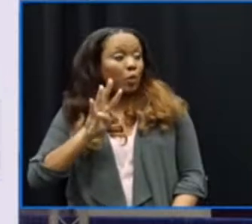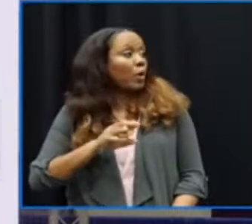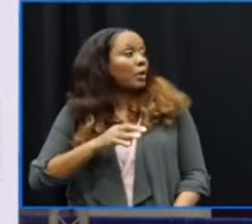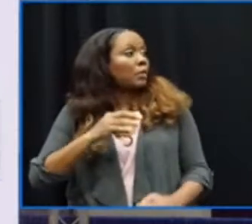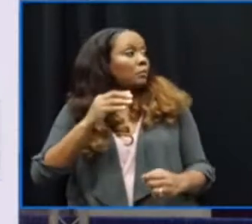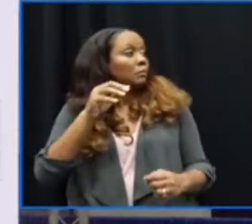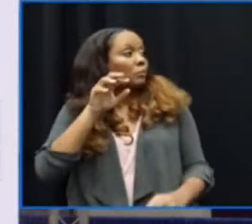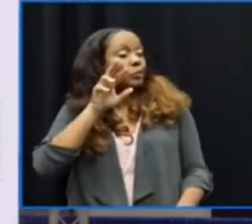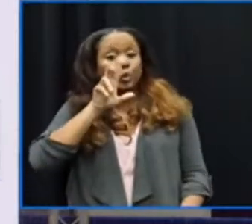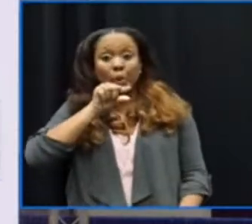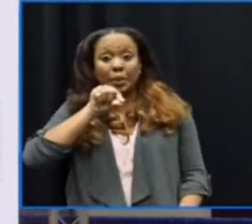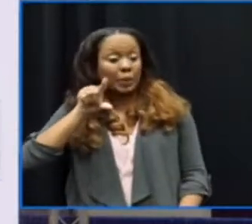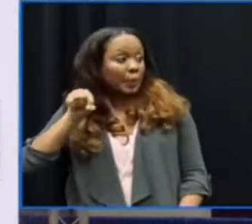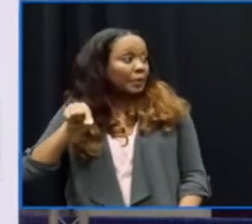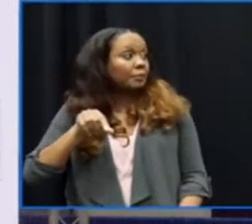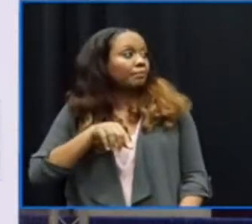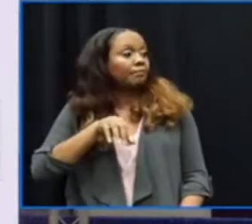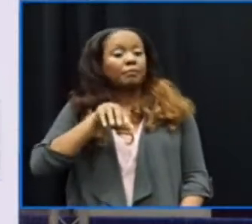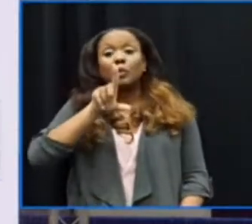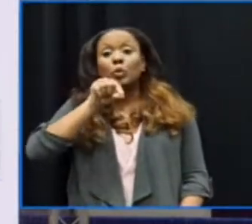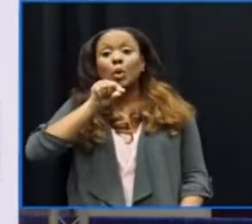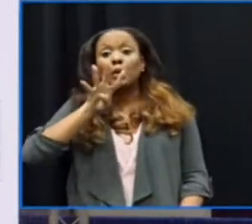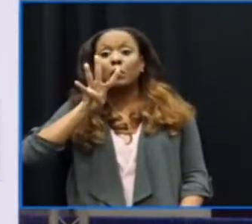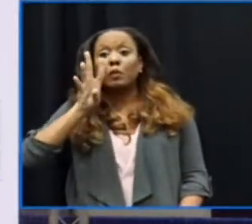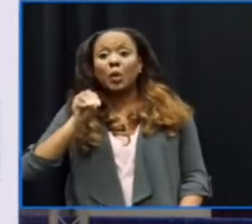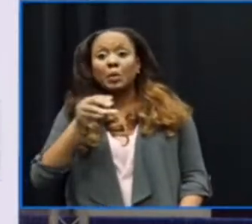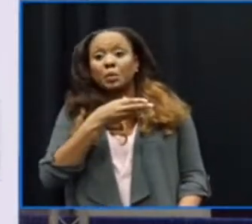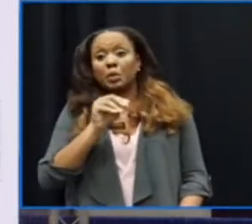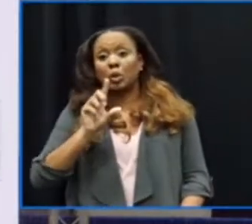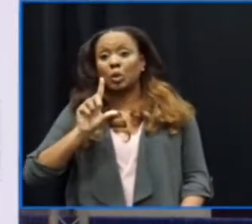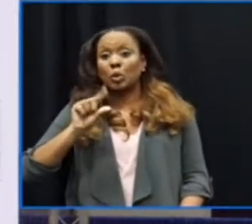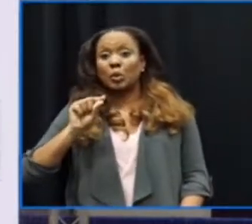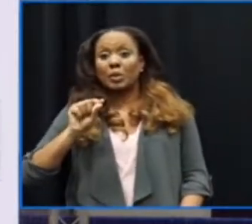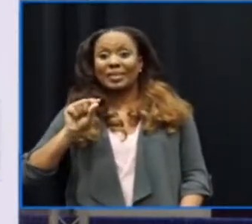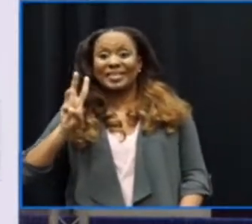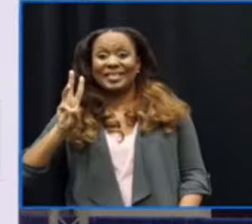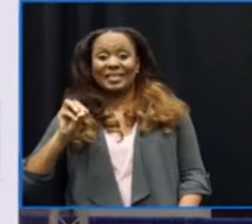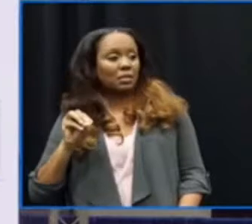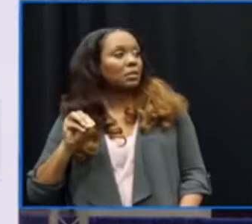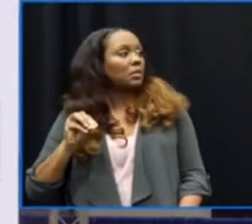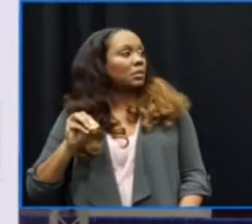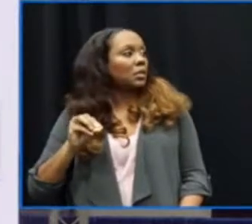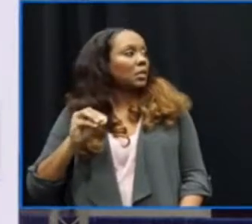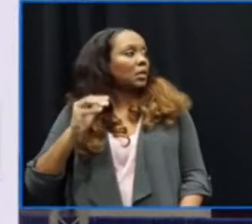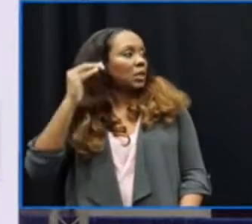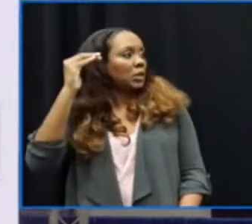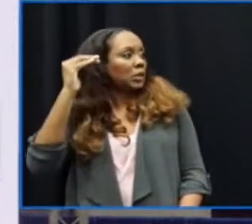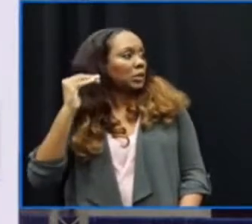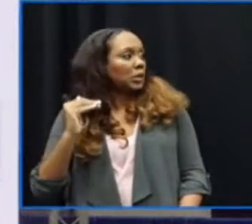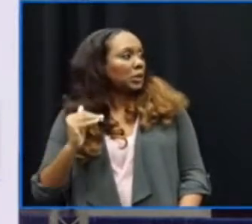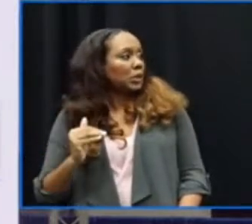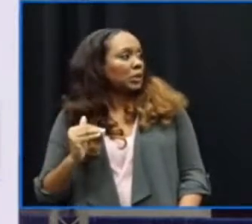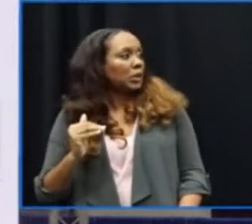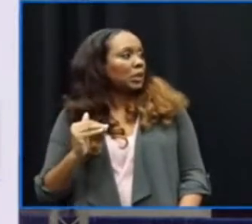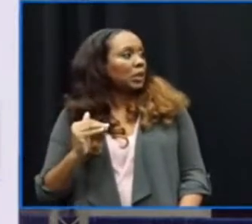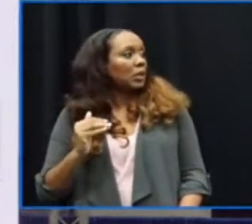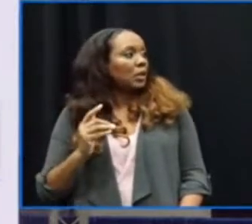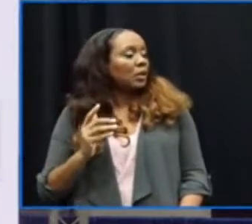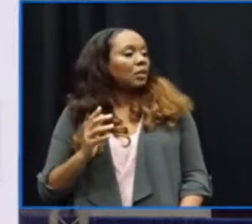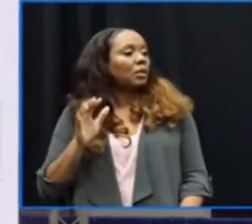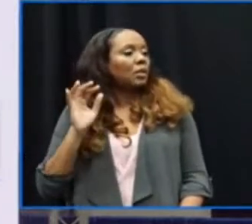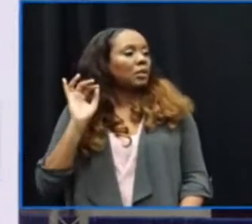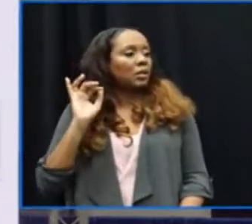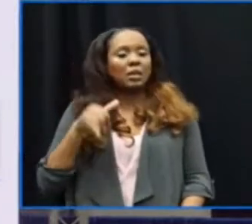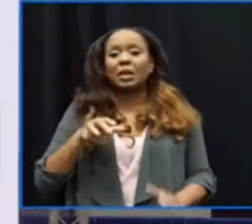is that it will be 1.8 in 2040 and down to 1.7 in 2060. Right? And again, the example I gave earlier